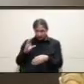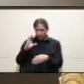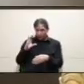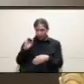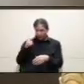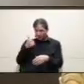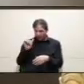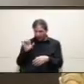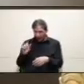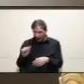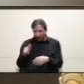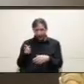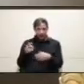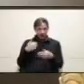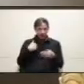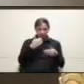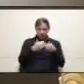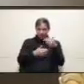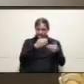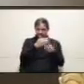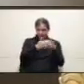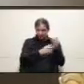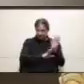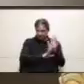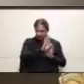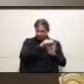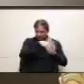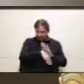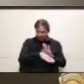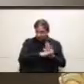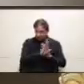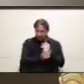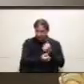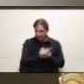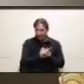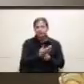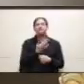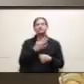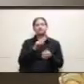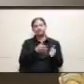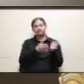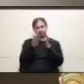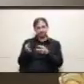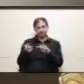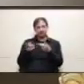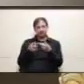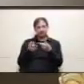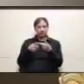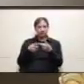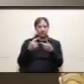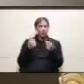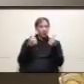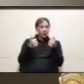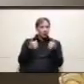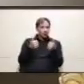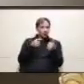process and is it yielding any results? Two, I want to check with your, it's a good thing, it's commendable that maybe you are one amongst